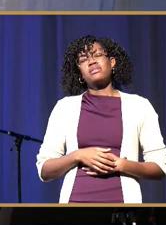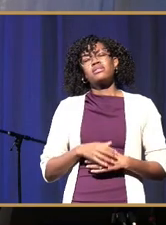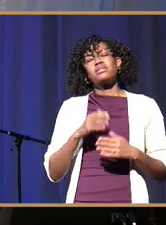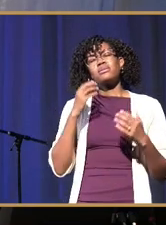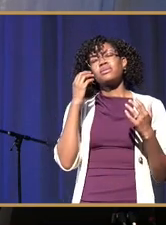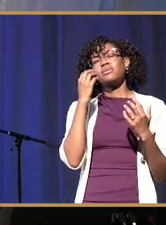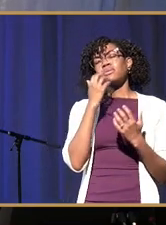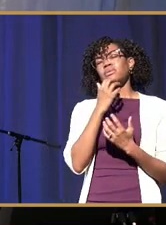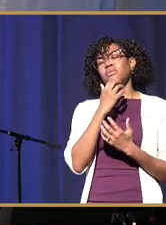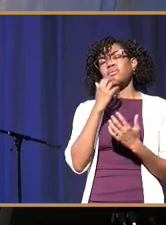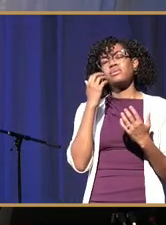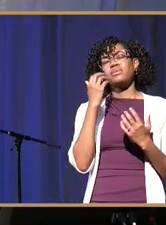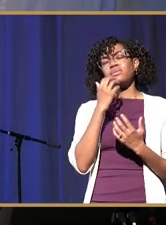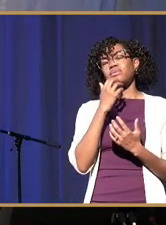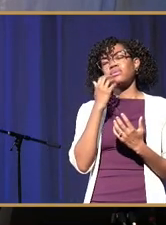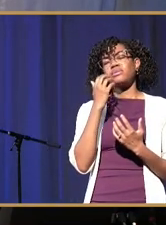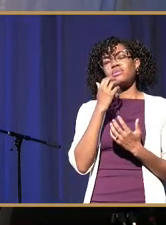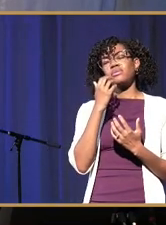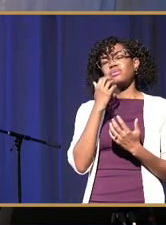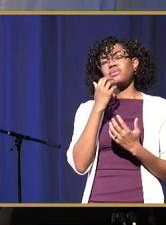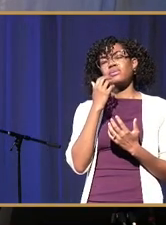ooh,